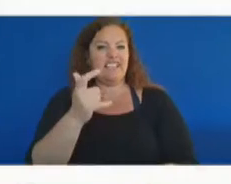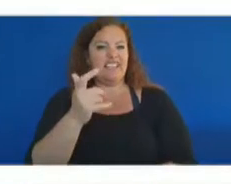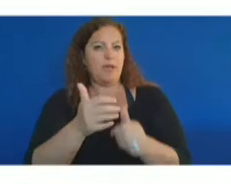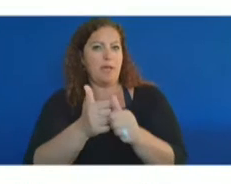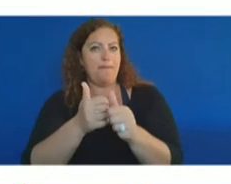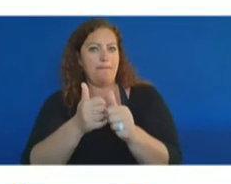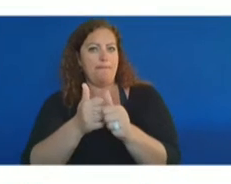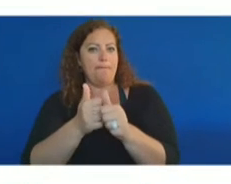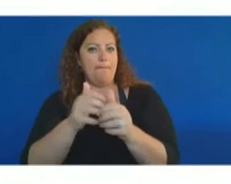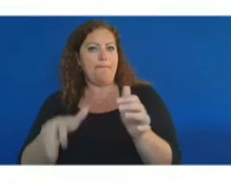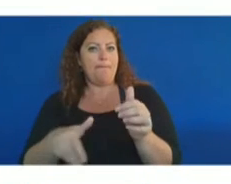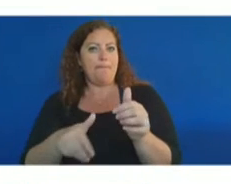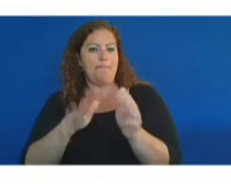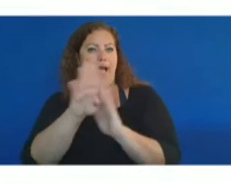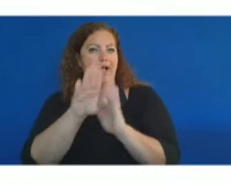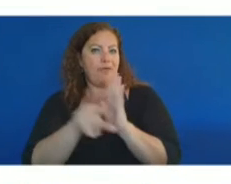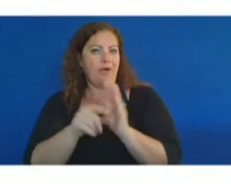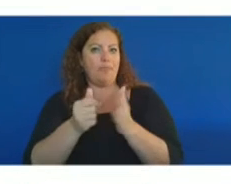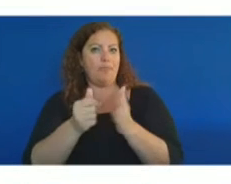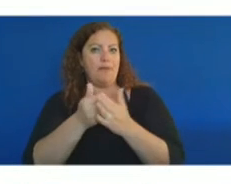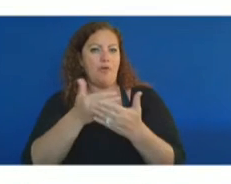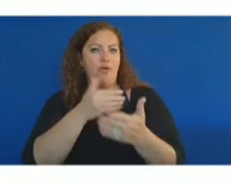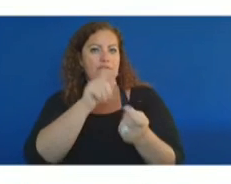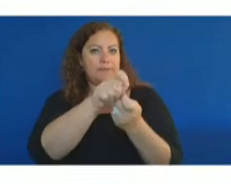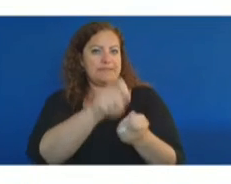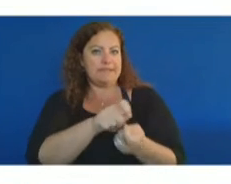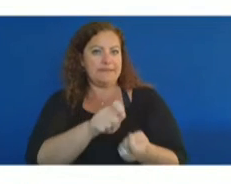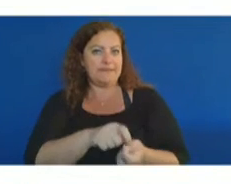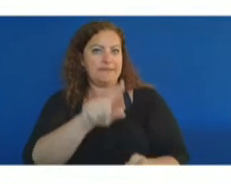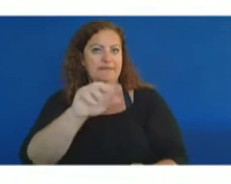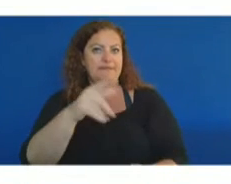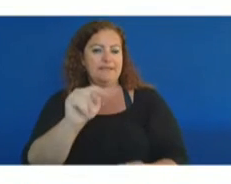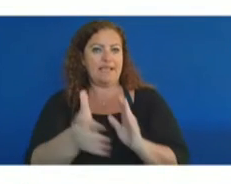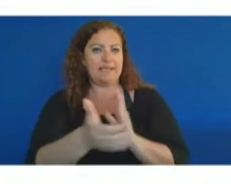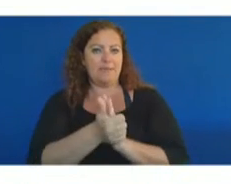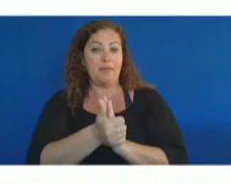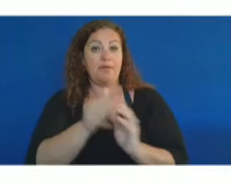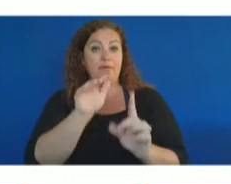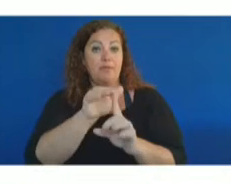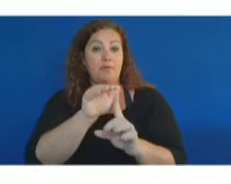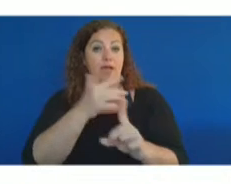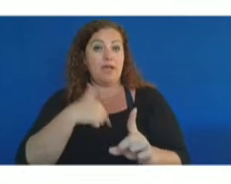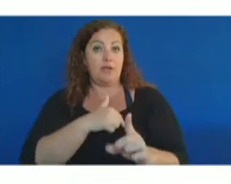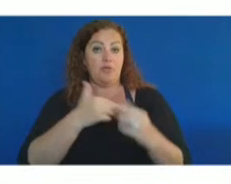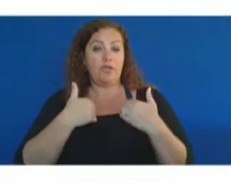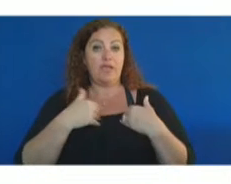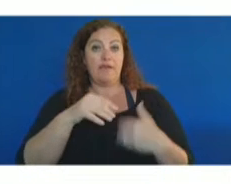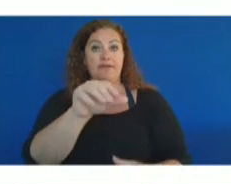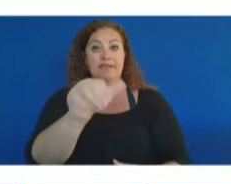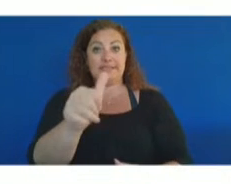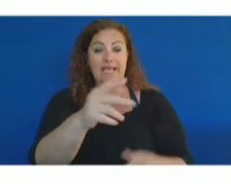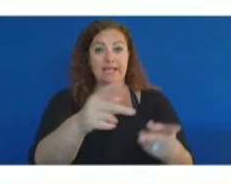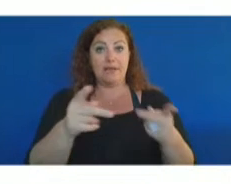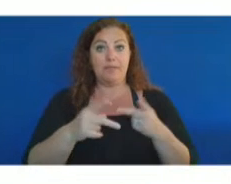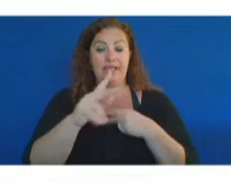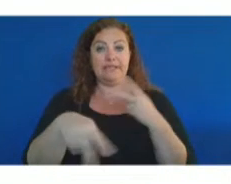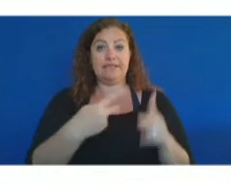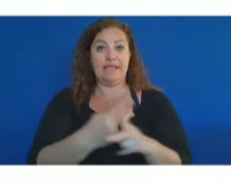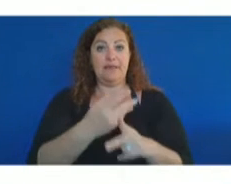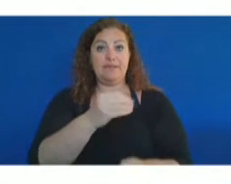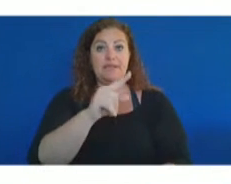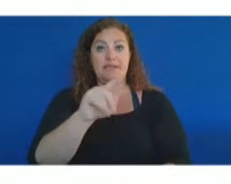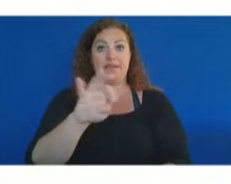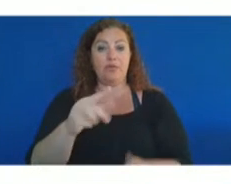the specifics of the text Amendment uh to remind you that we have 10 Place types and Zoning districts that